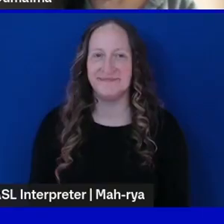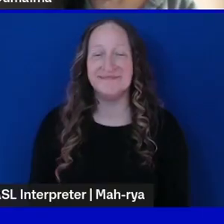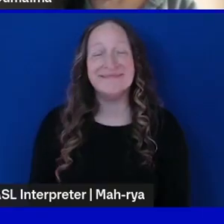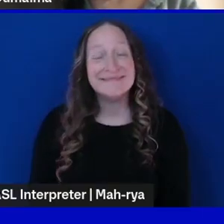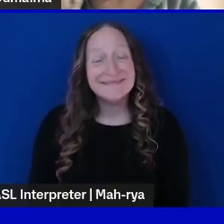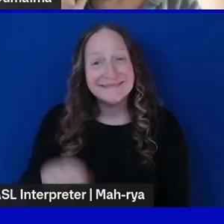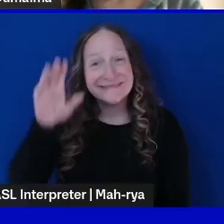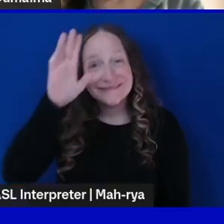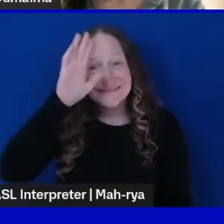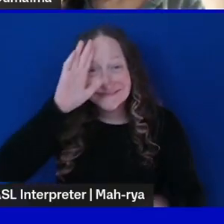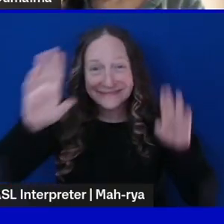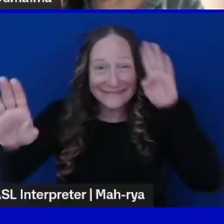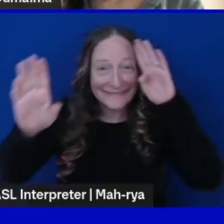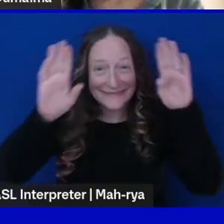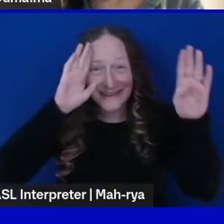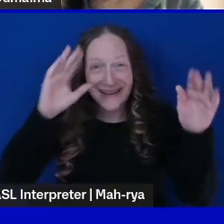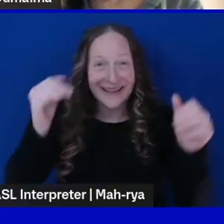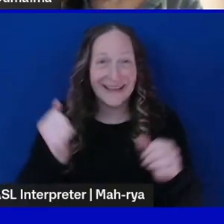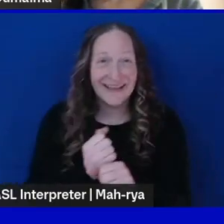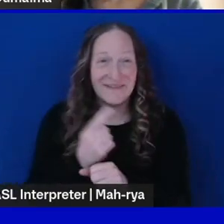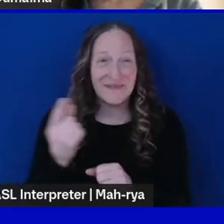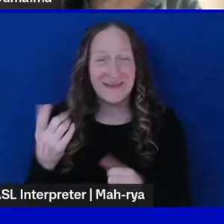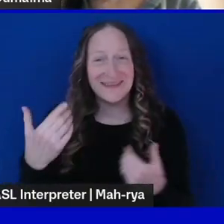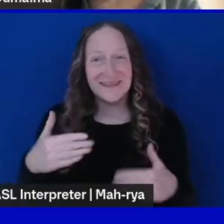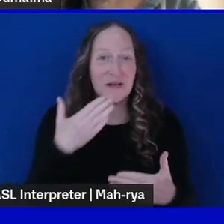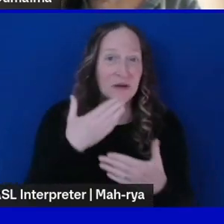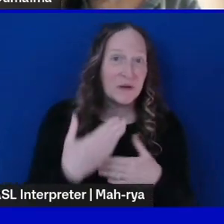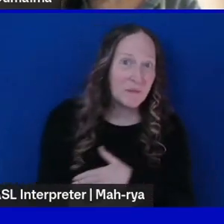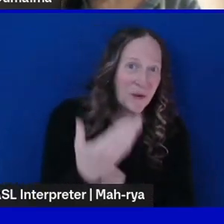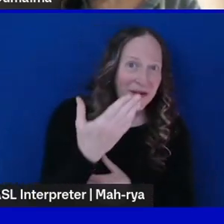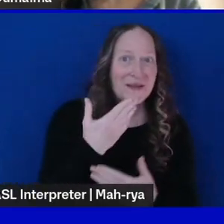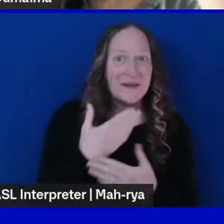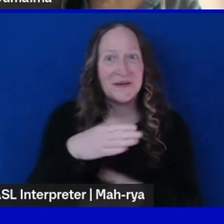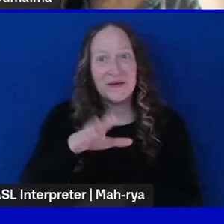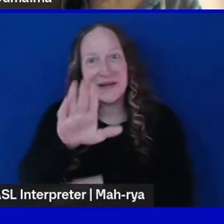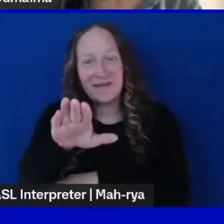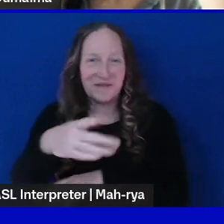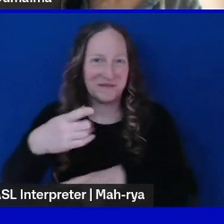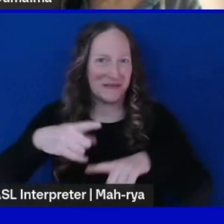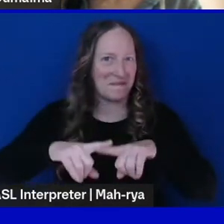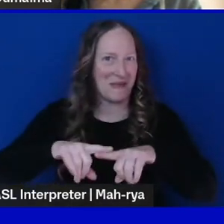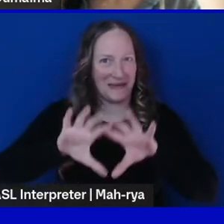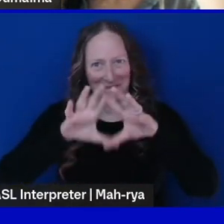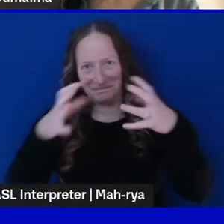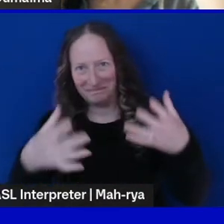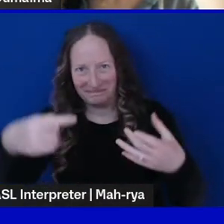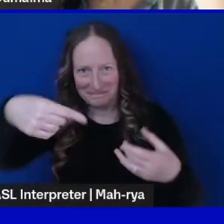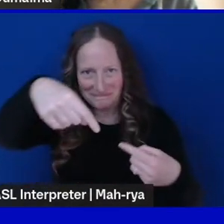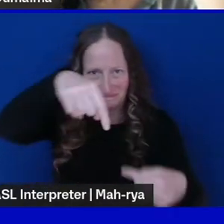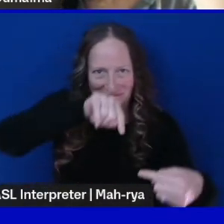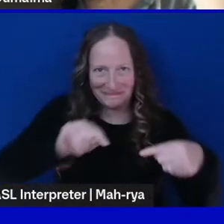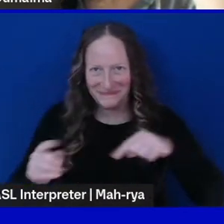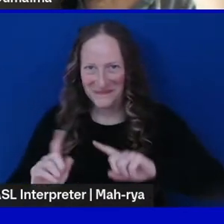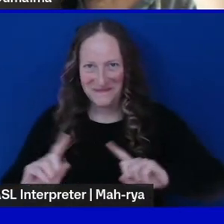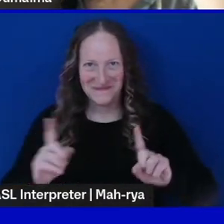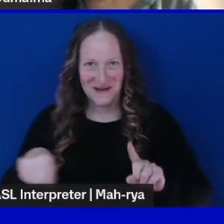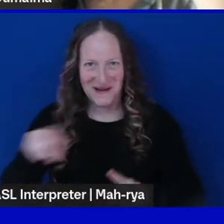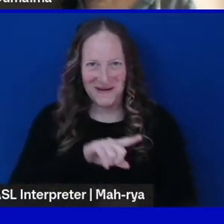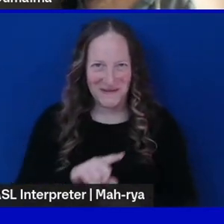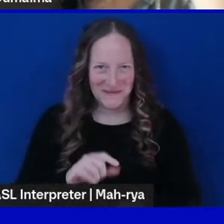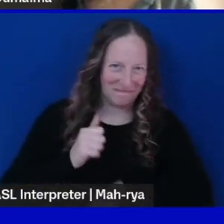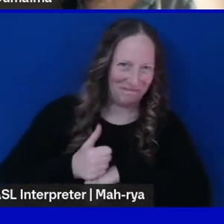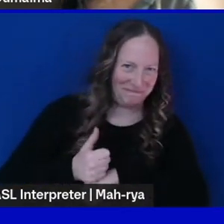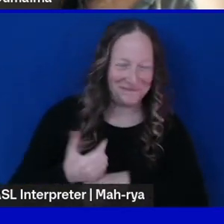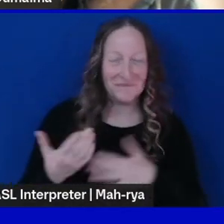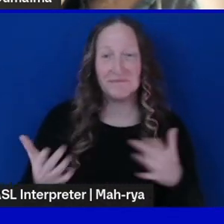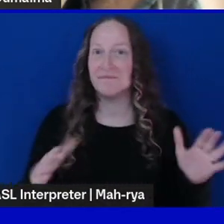Hi, everyone. Good morning or good afternoon, depending on where you are in the world today. I'm very